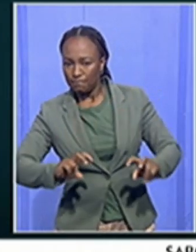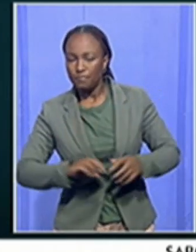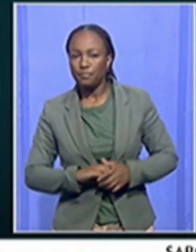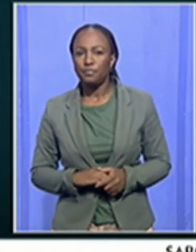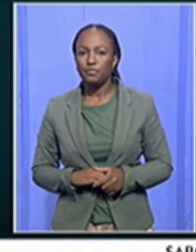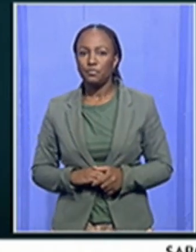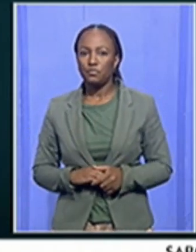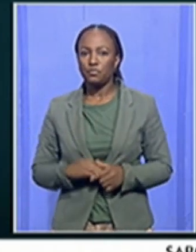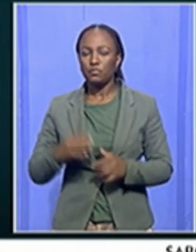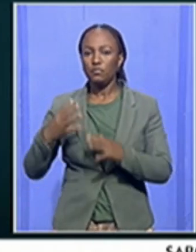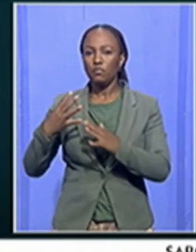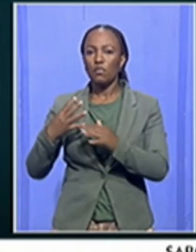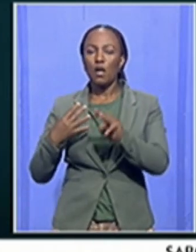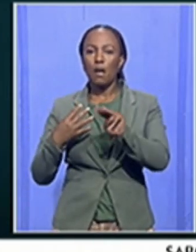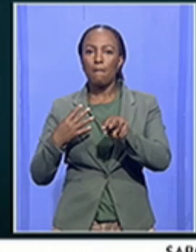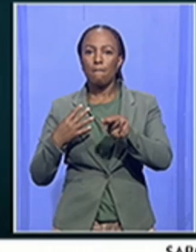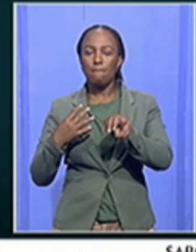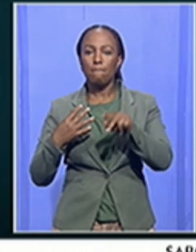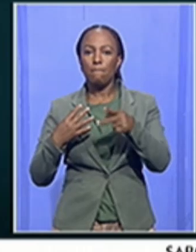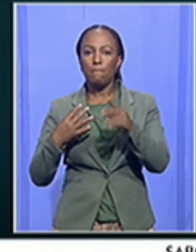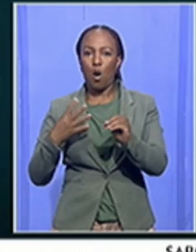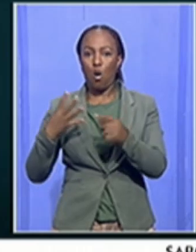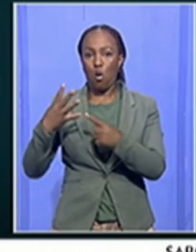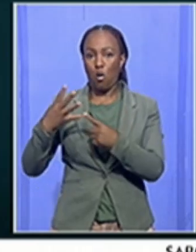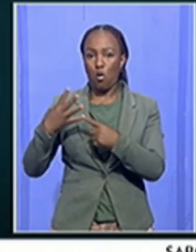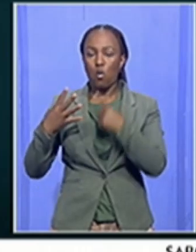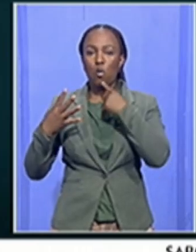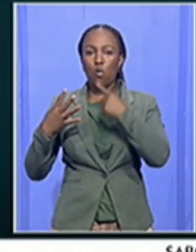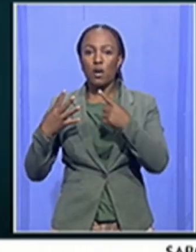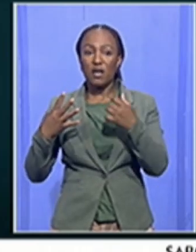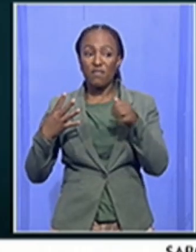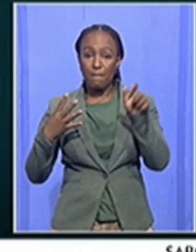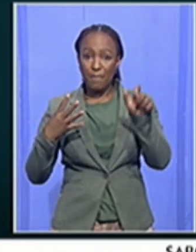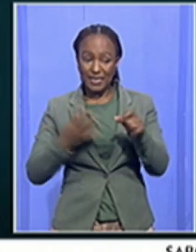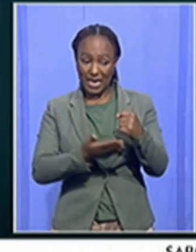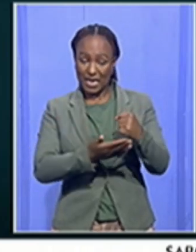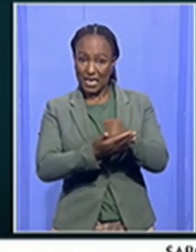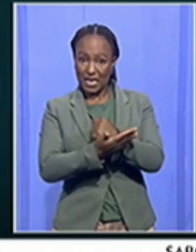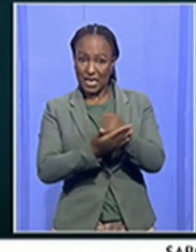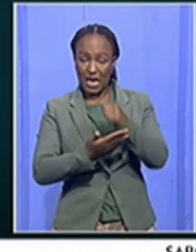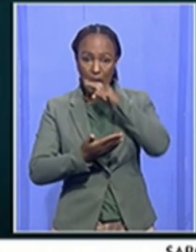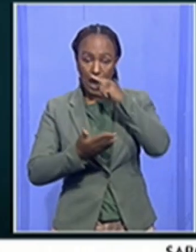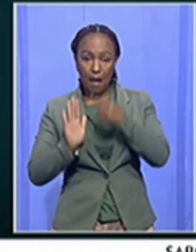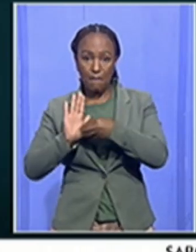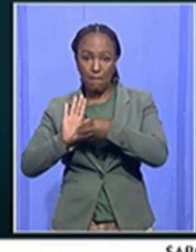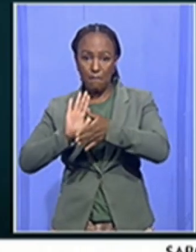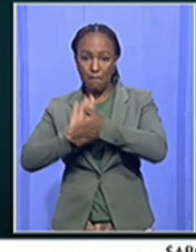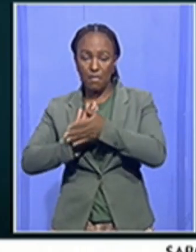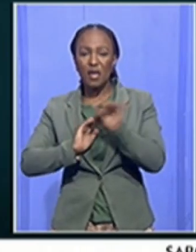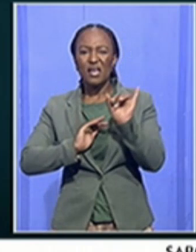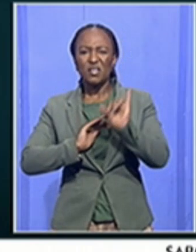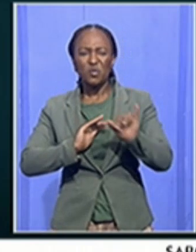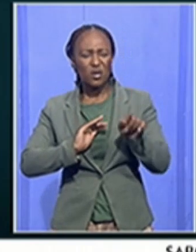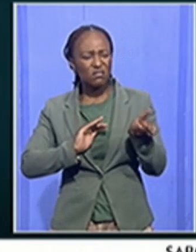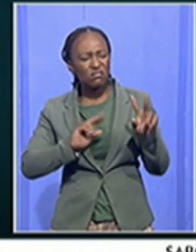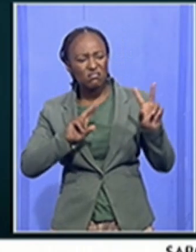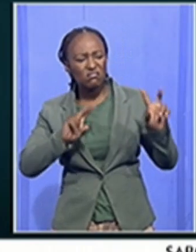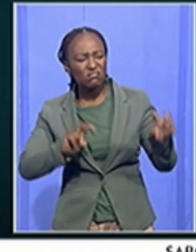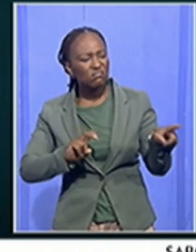Ge le Mphomokwena yena o re nna ke re ge motho a ngwadiša motho ba insurance ba nyakišiše pele gore o amana bjang